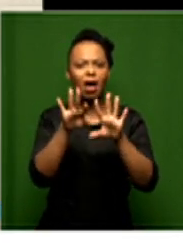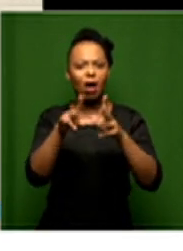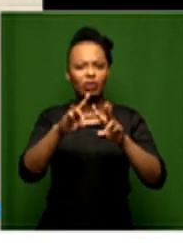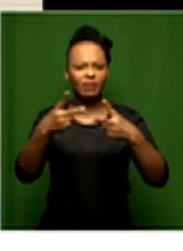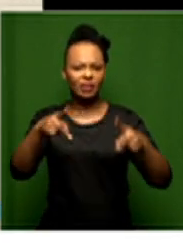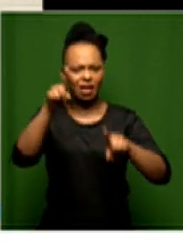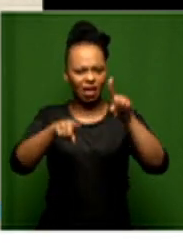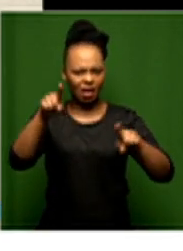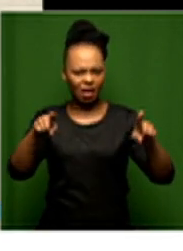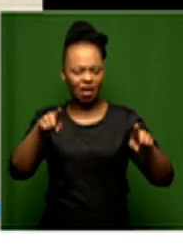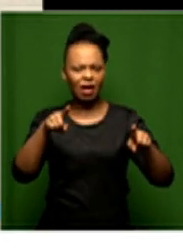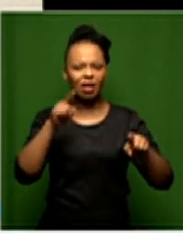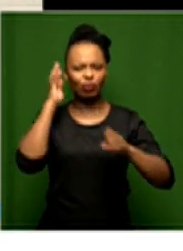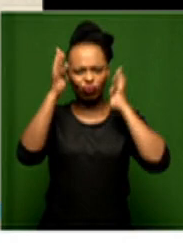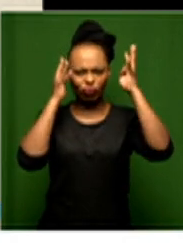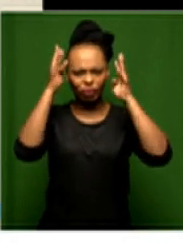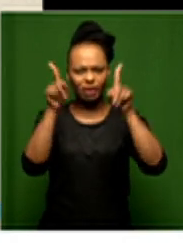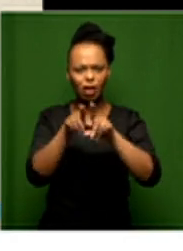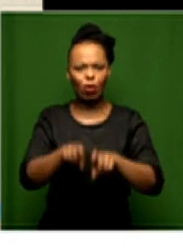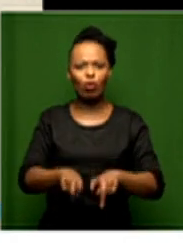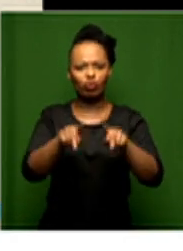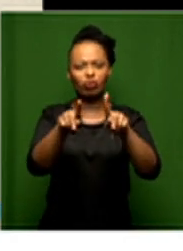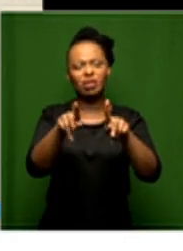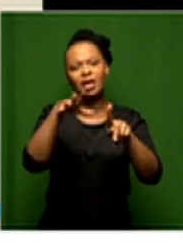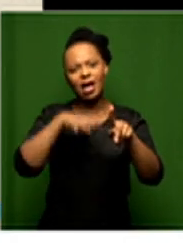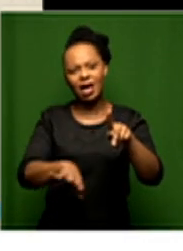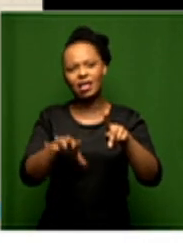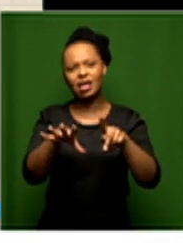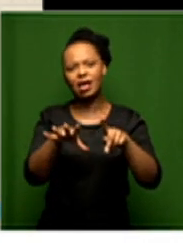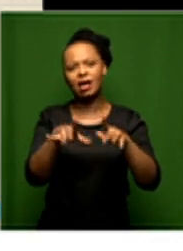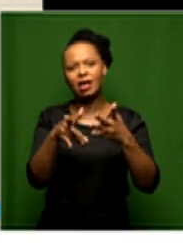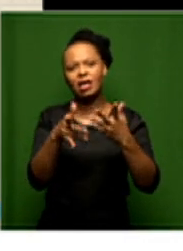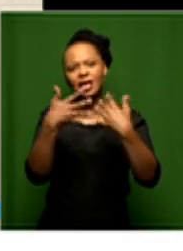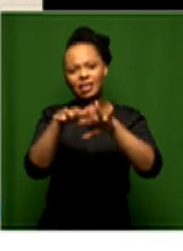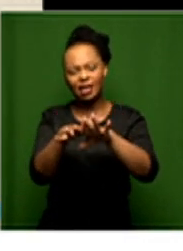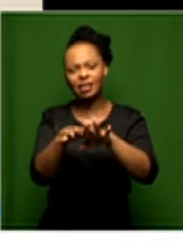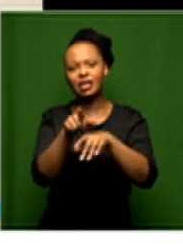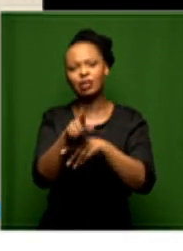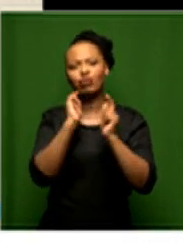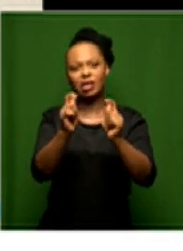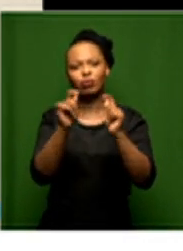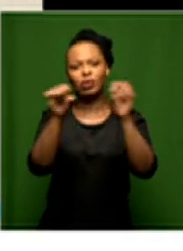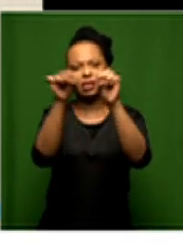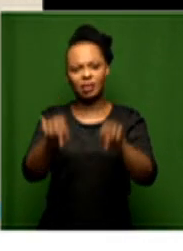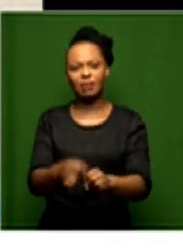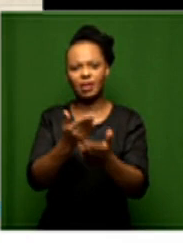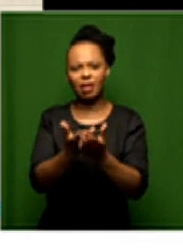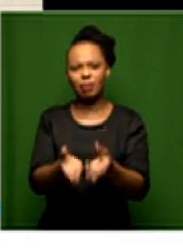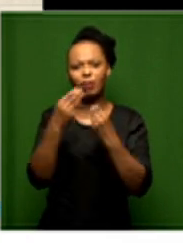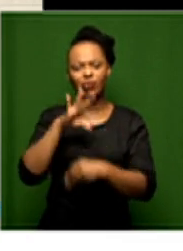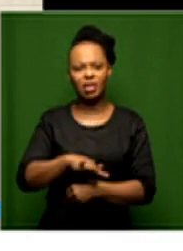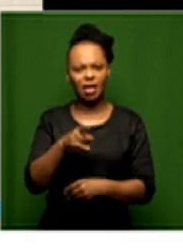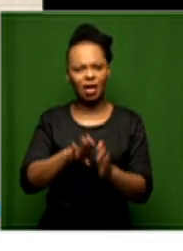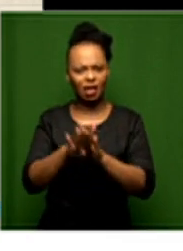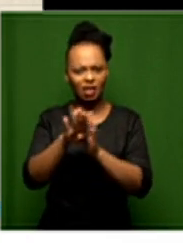want to diversify. But it also gives an opportunity for other integrated transport systems to find expression. Your BRT, which